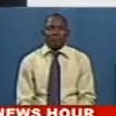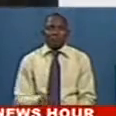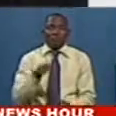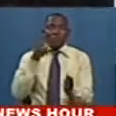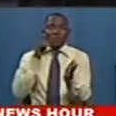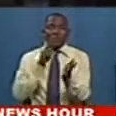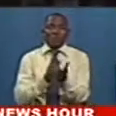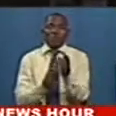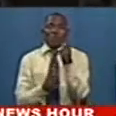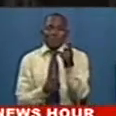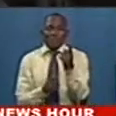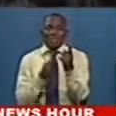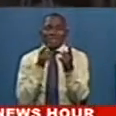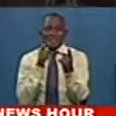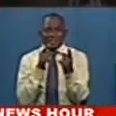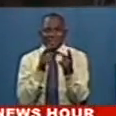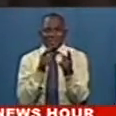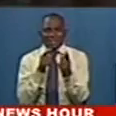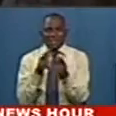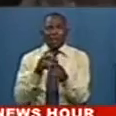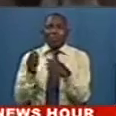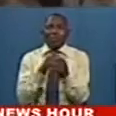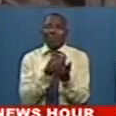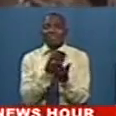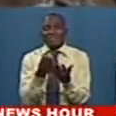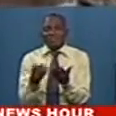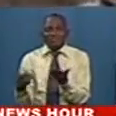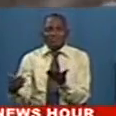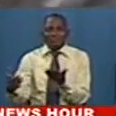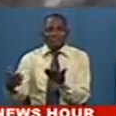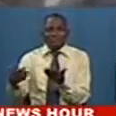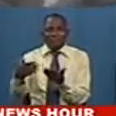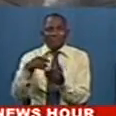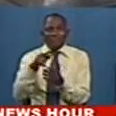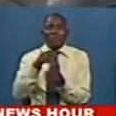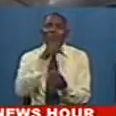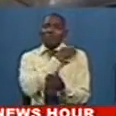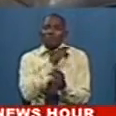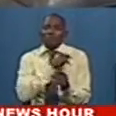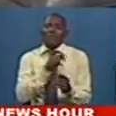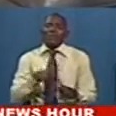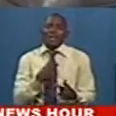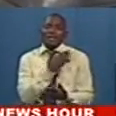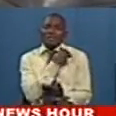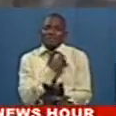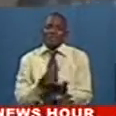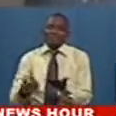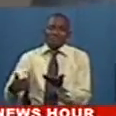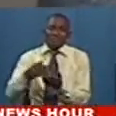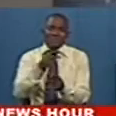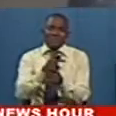One Dr. Kibayashi is said to have put together all the items that will remind people of the life of Dr.